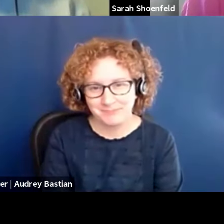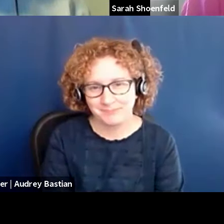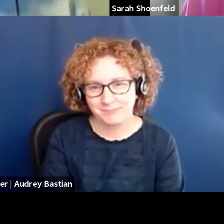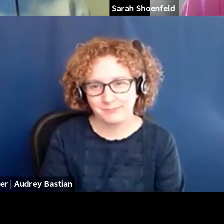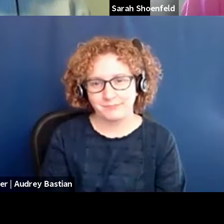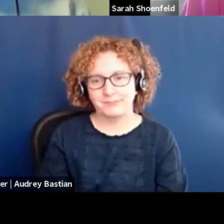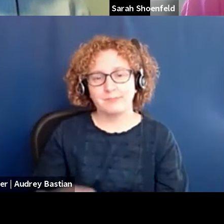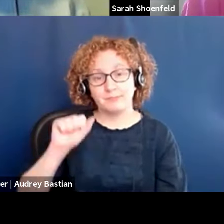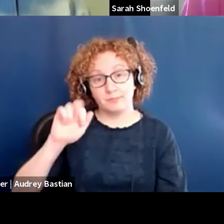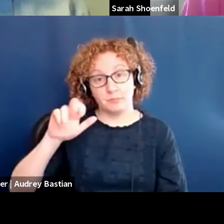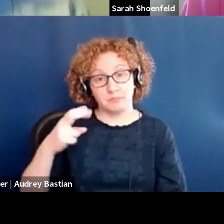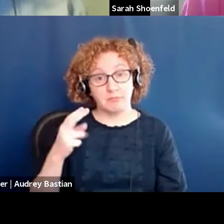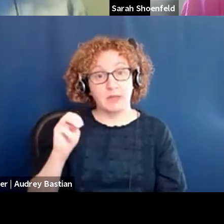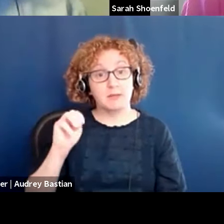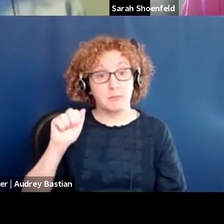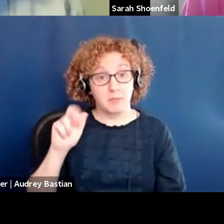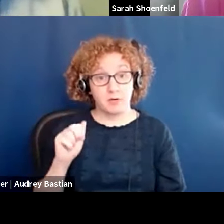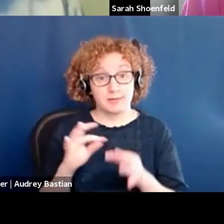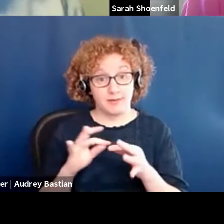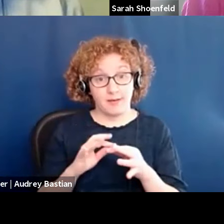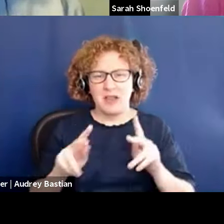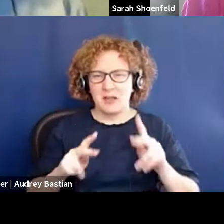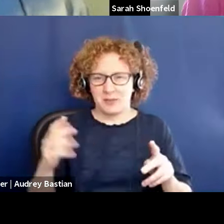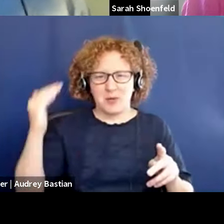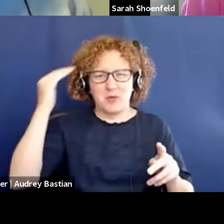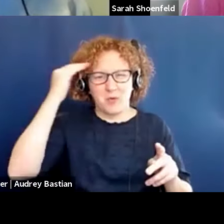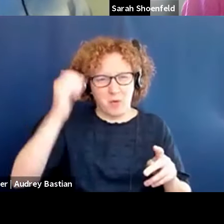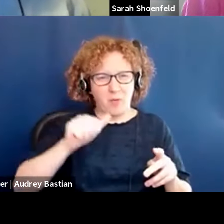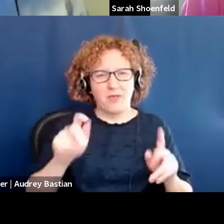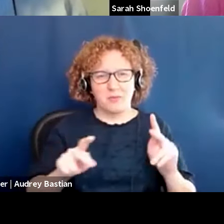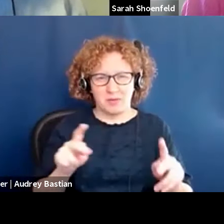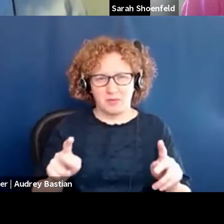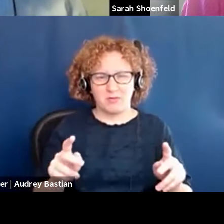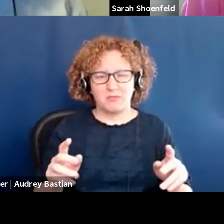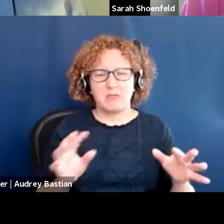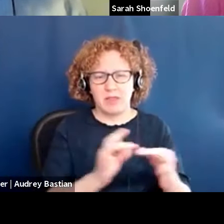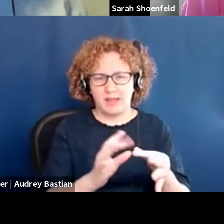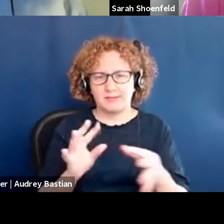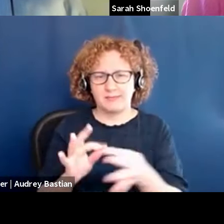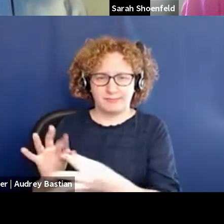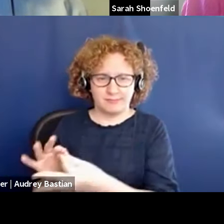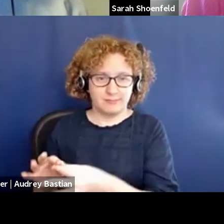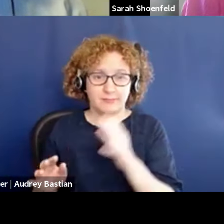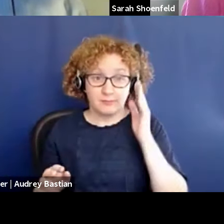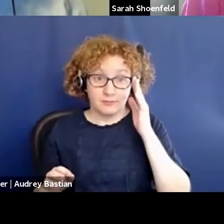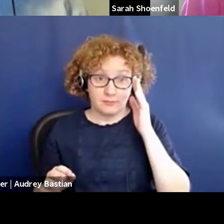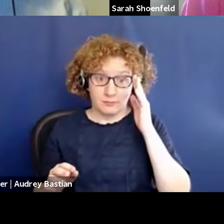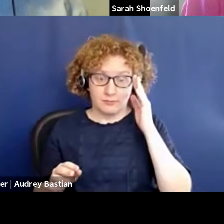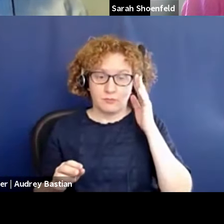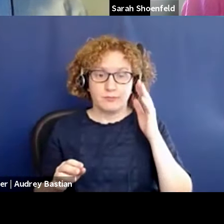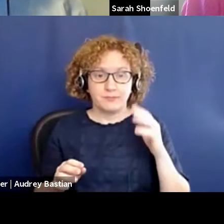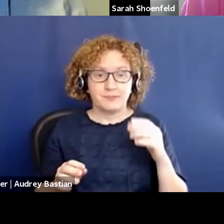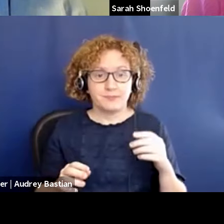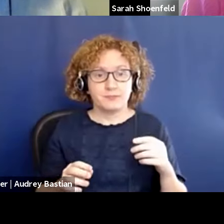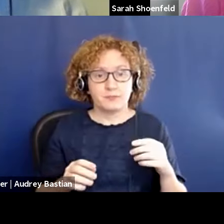And as Mara said, there's people generally know other people that they can connect you with. I think going